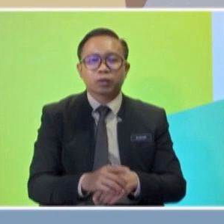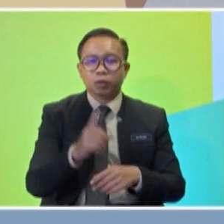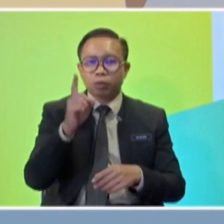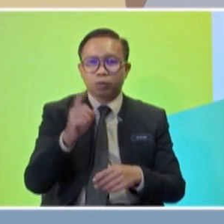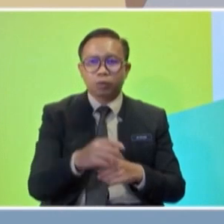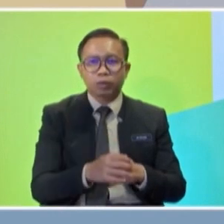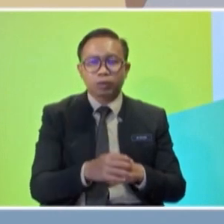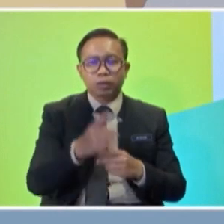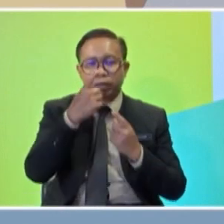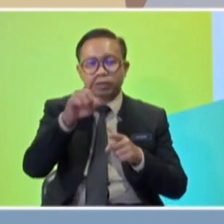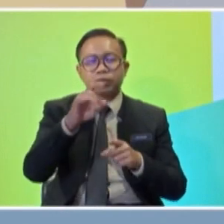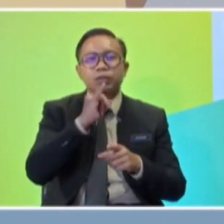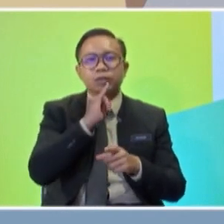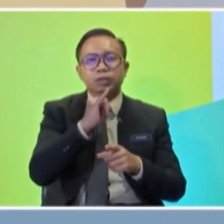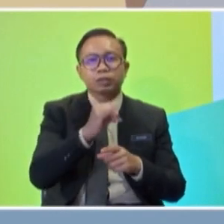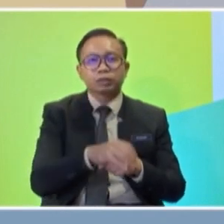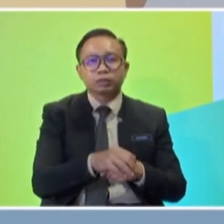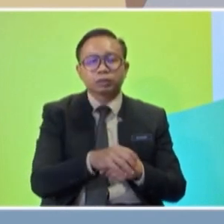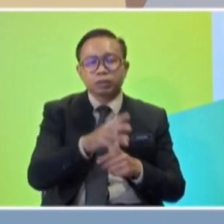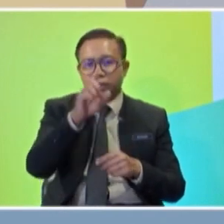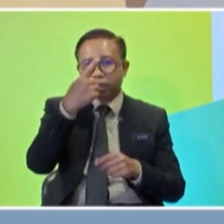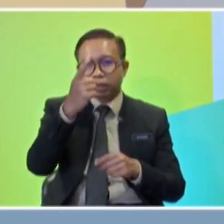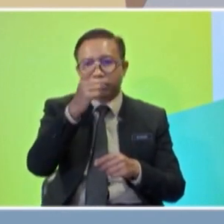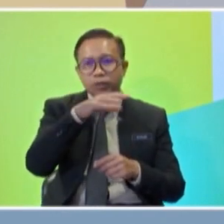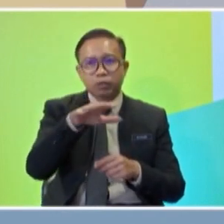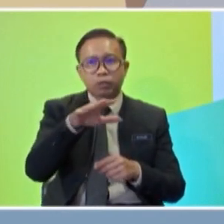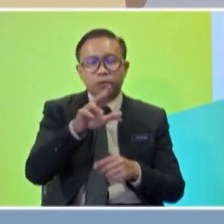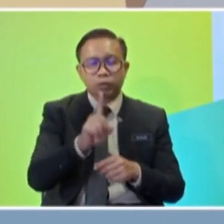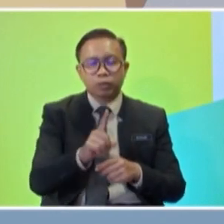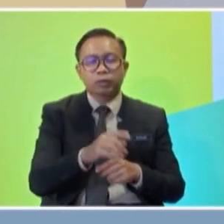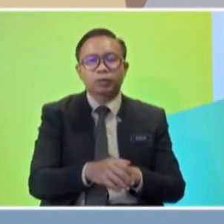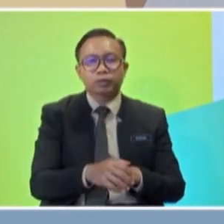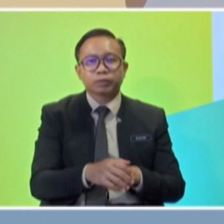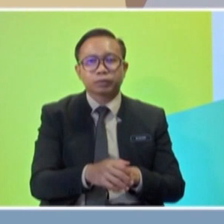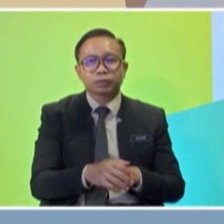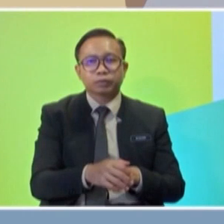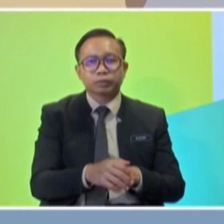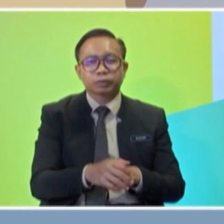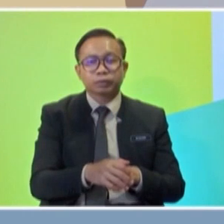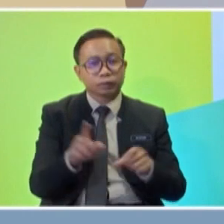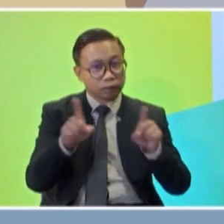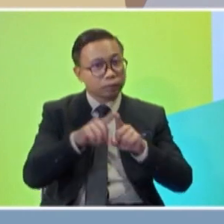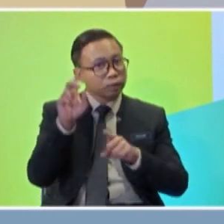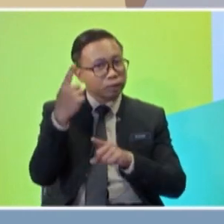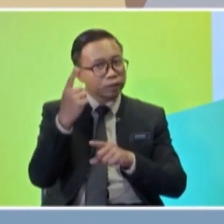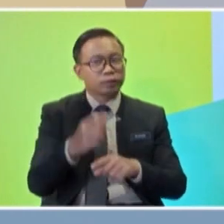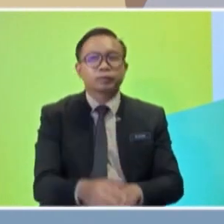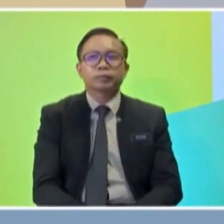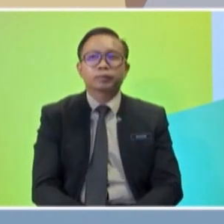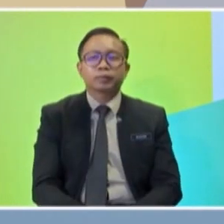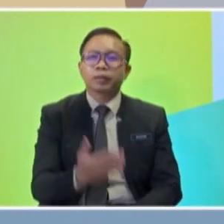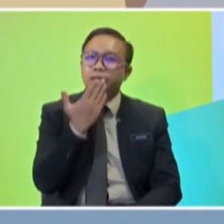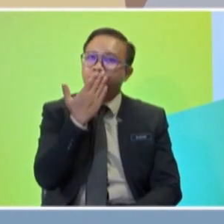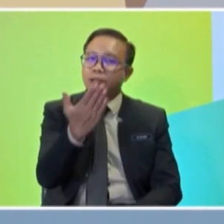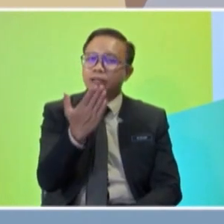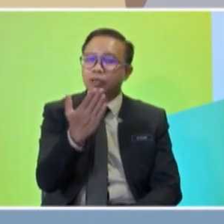So the answer is 11 over 1 equal to 11. Very good, Arisha. Thank you for